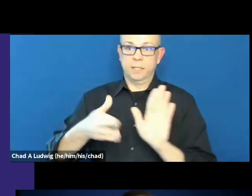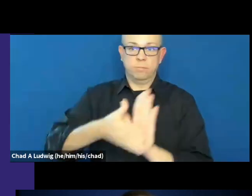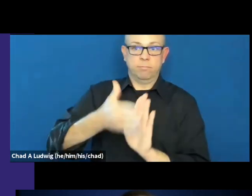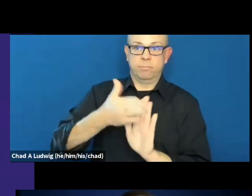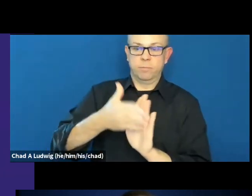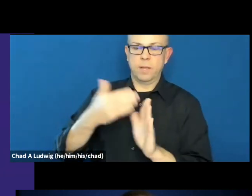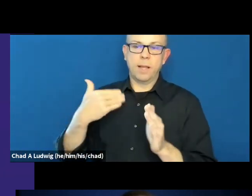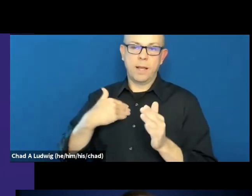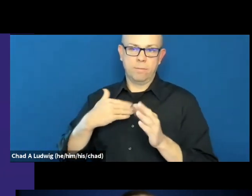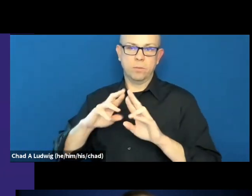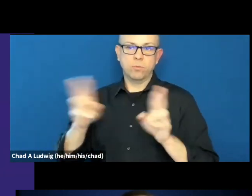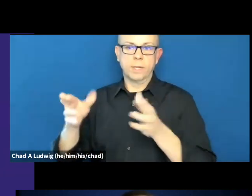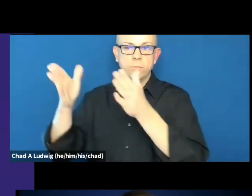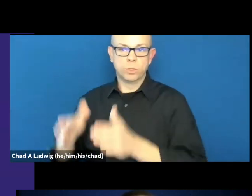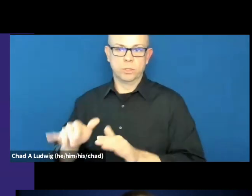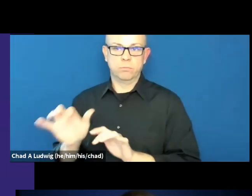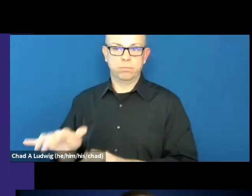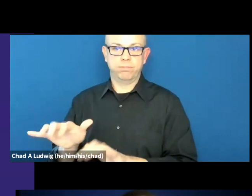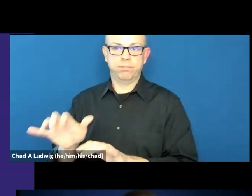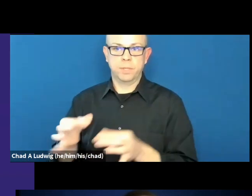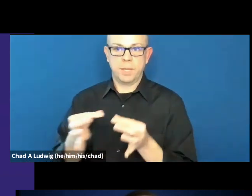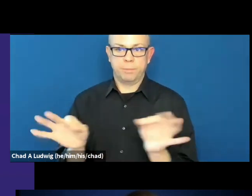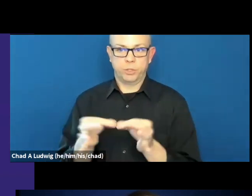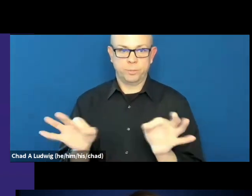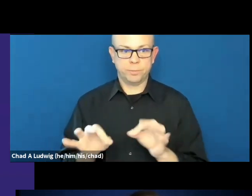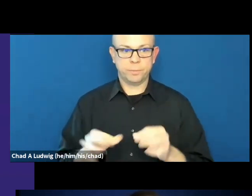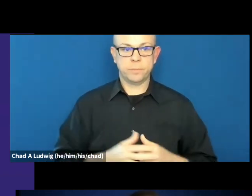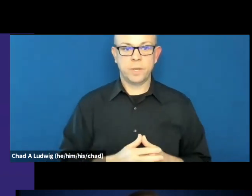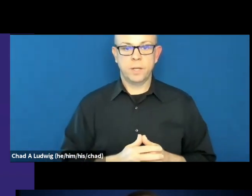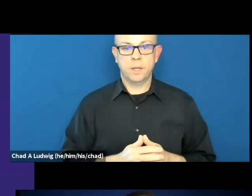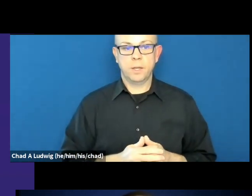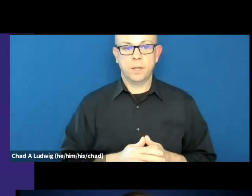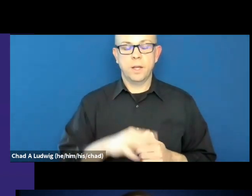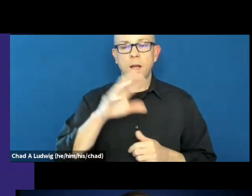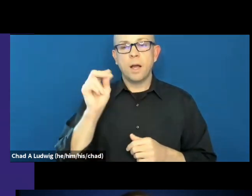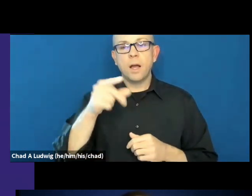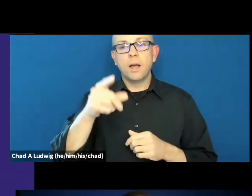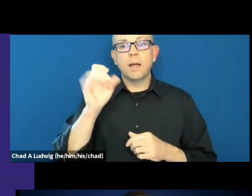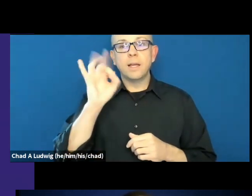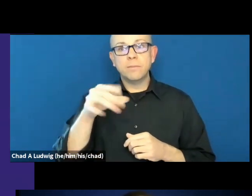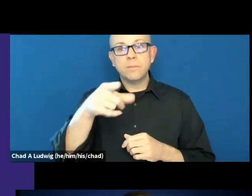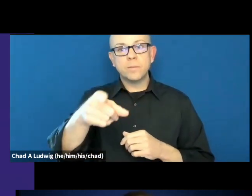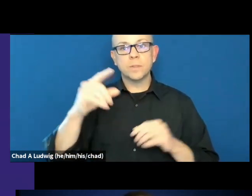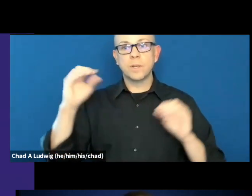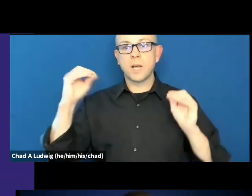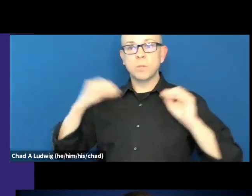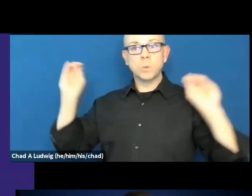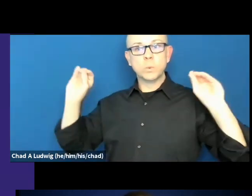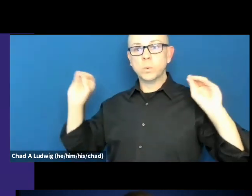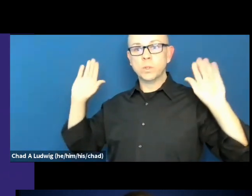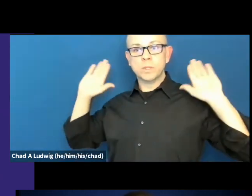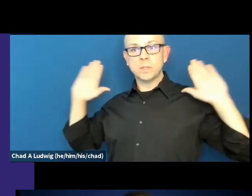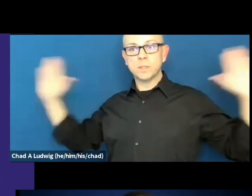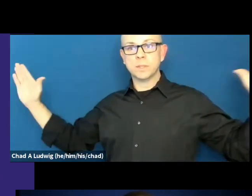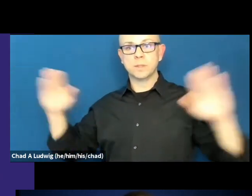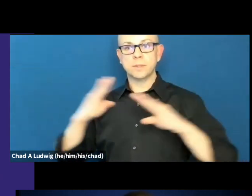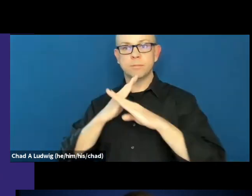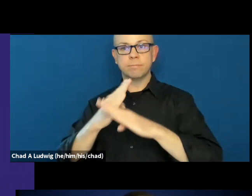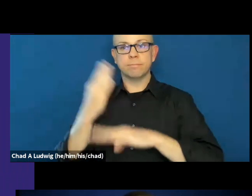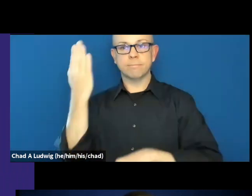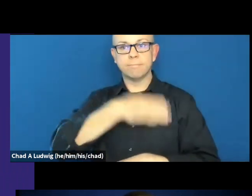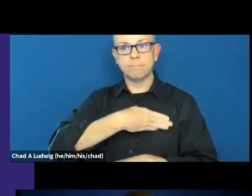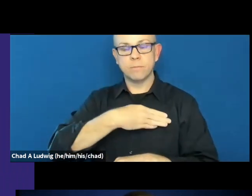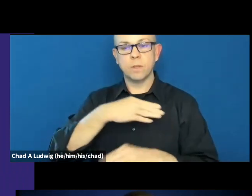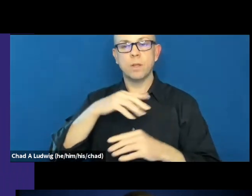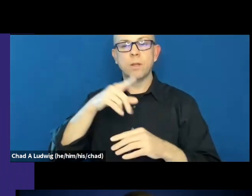and pick show subtitles. Everything's ready and running. There is a person who is doing real-time captioning currently as we speak.